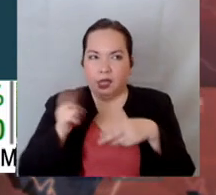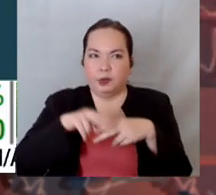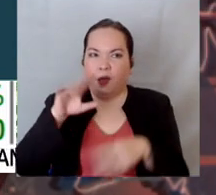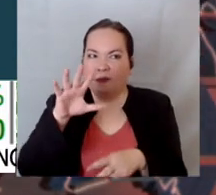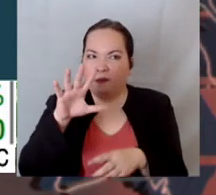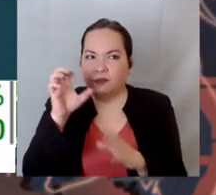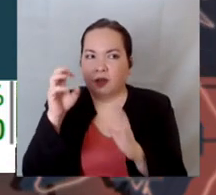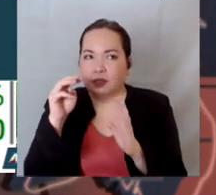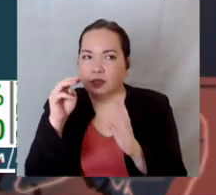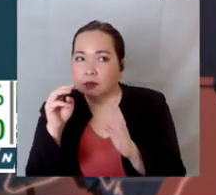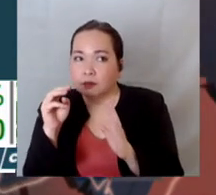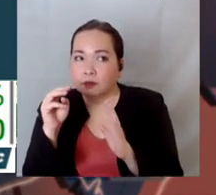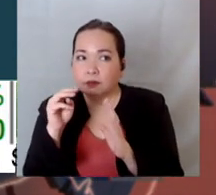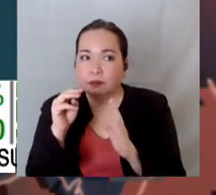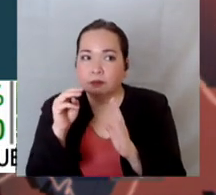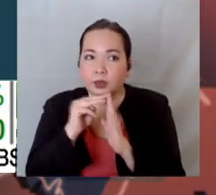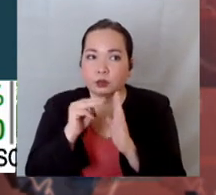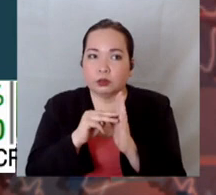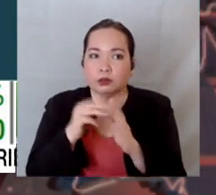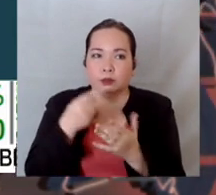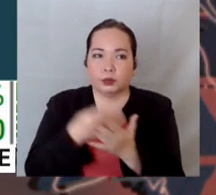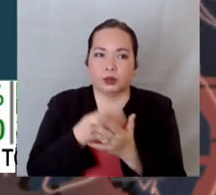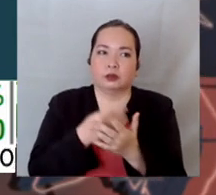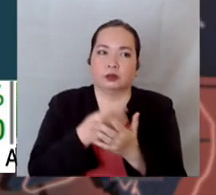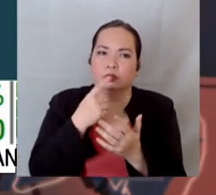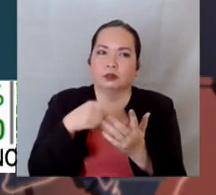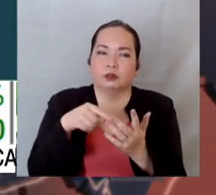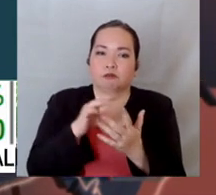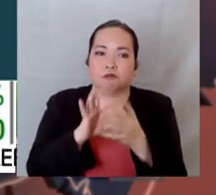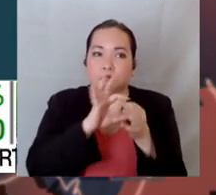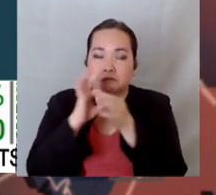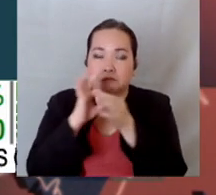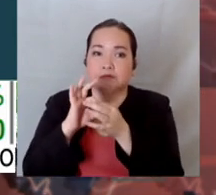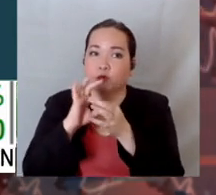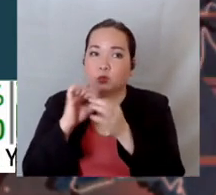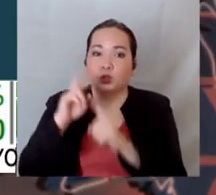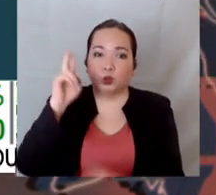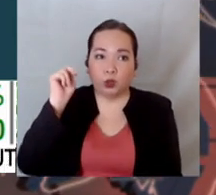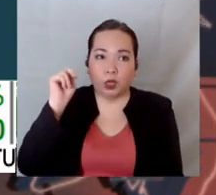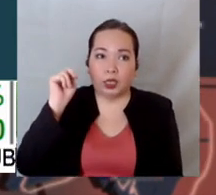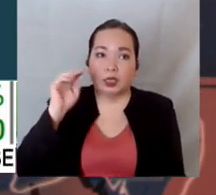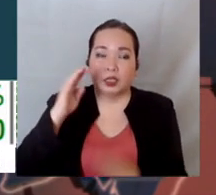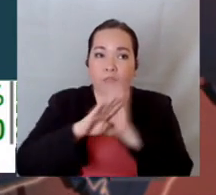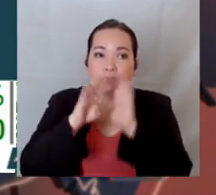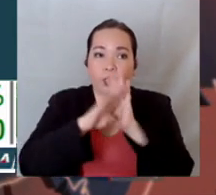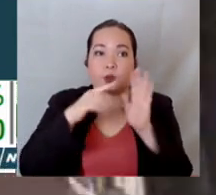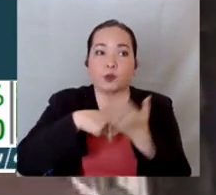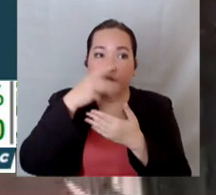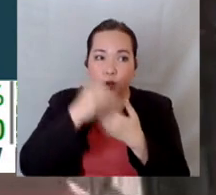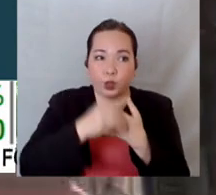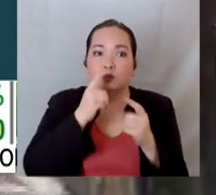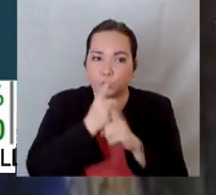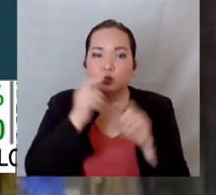Rio adds the same project, in partnership with the United Nations Development Program, could have done that project at a cheaper price.